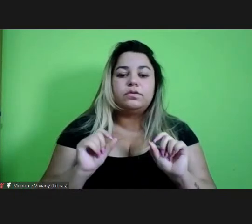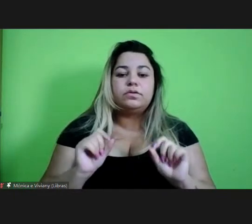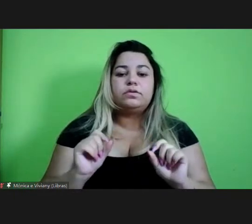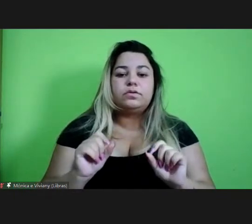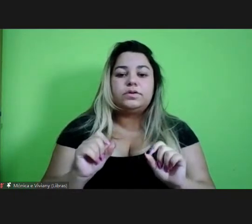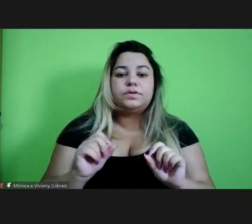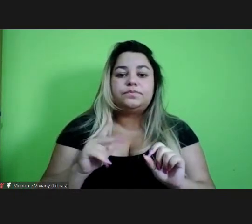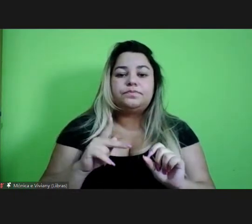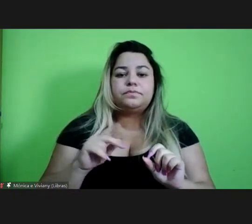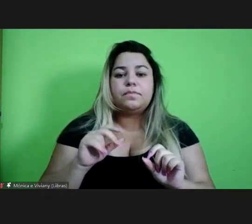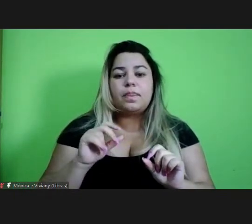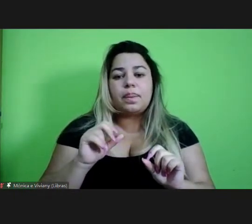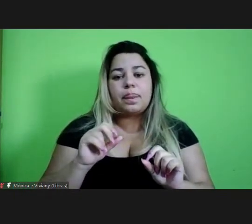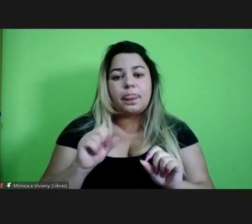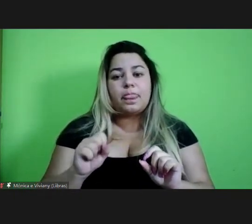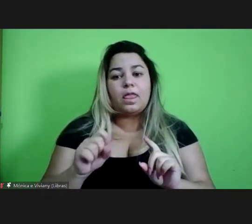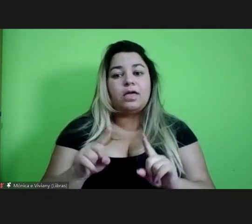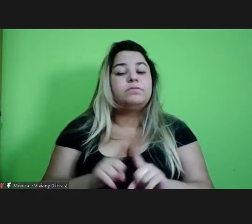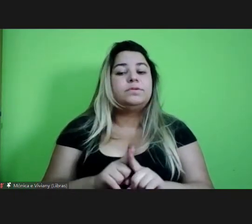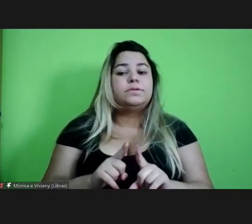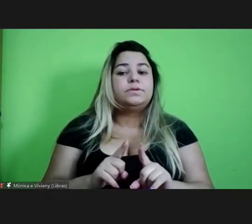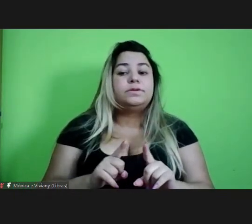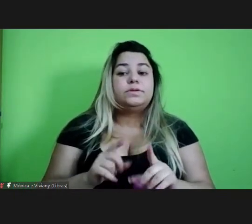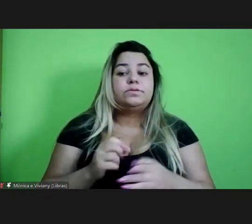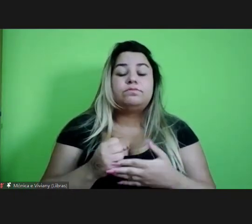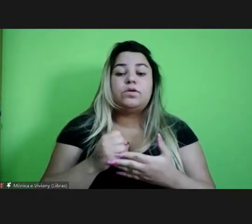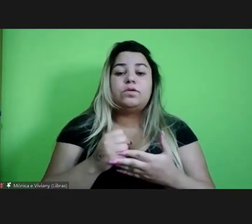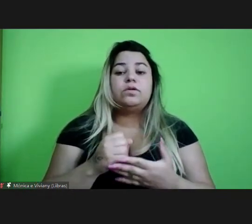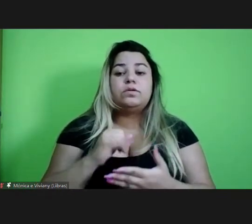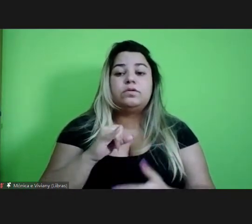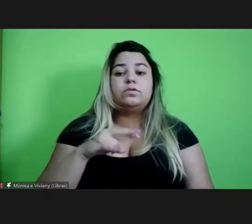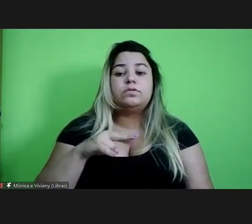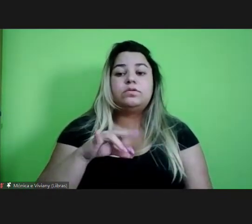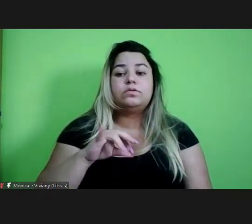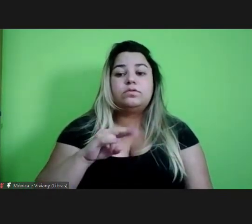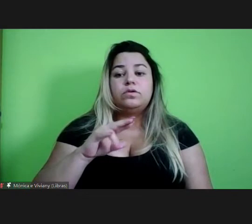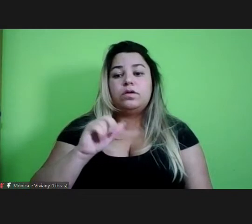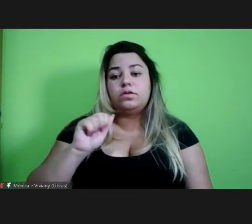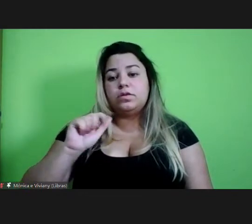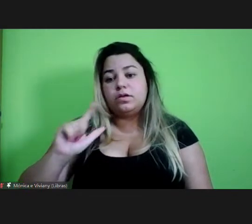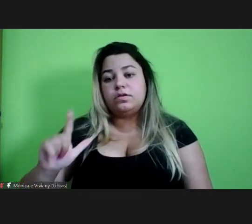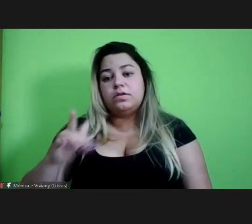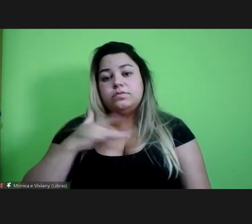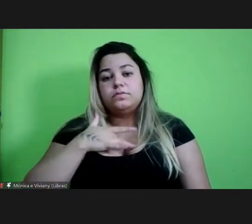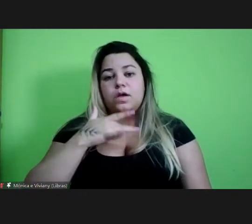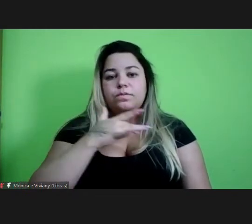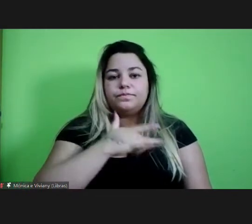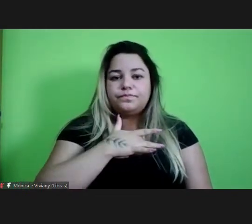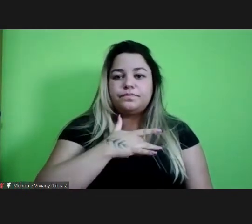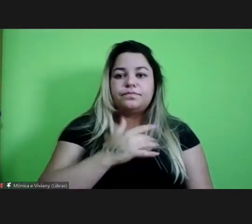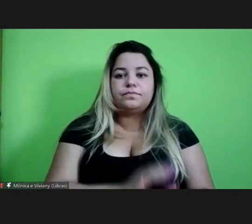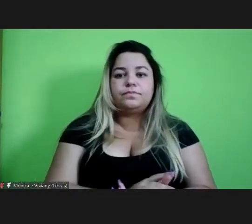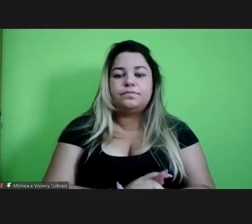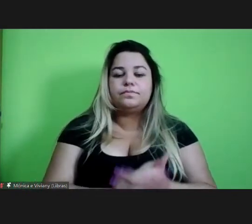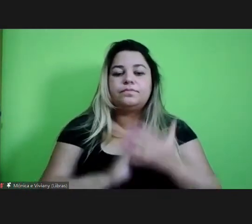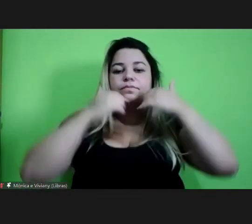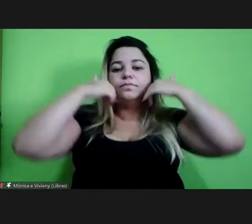of care, food and nutrition in APS, and the recommendations for in the primary care to